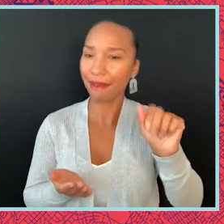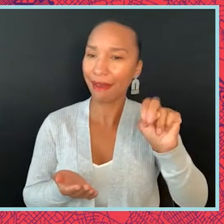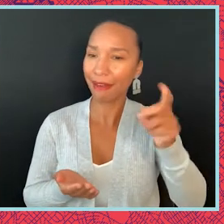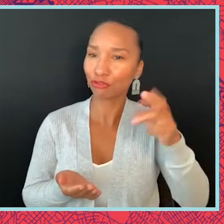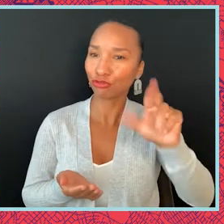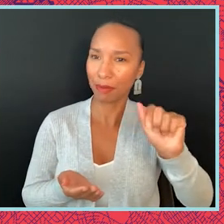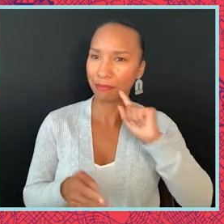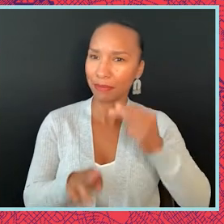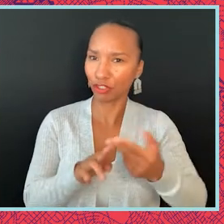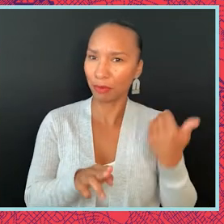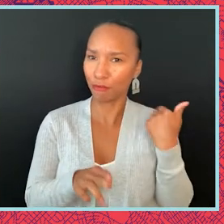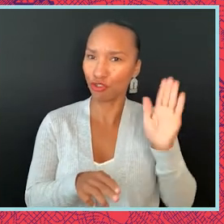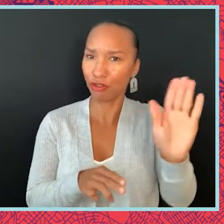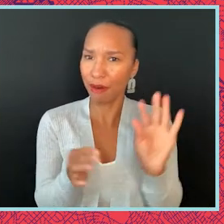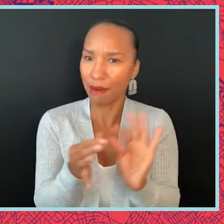know, that